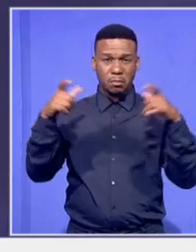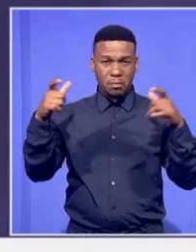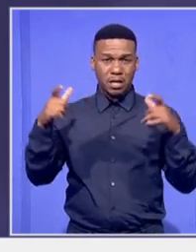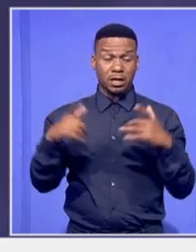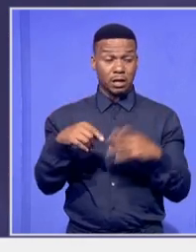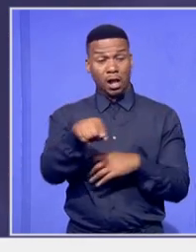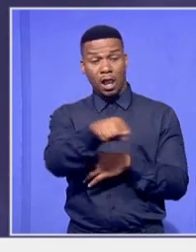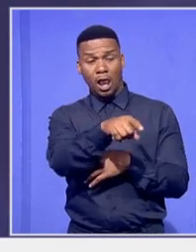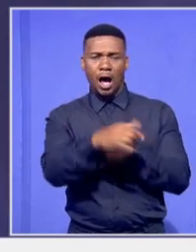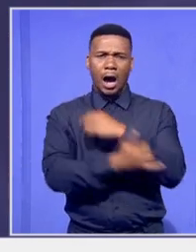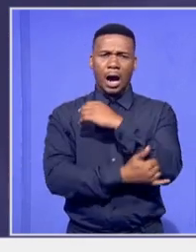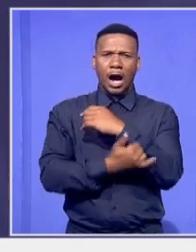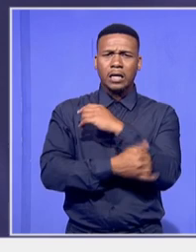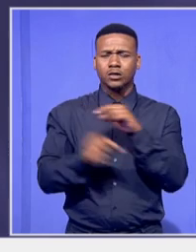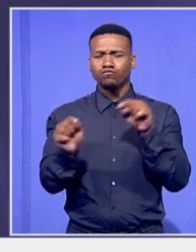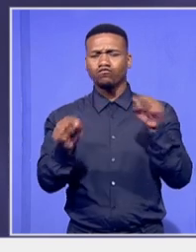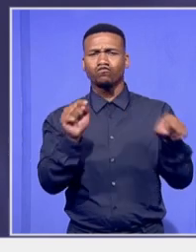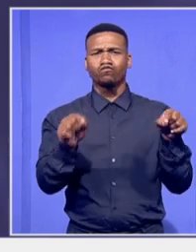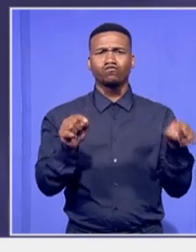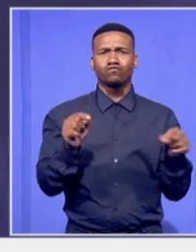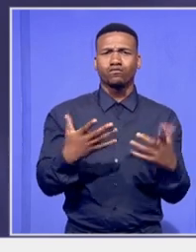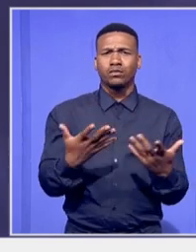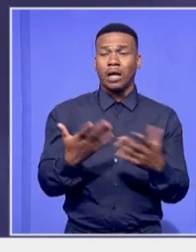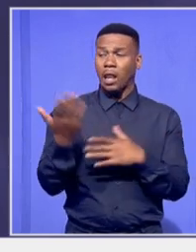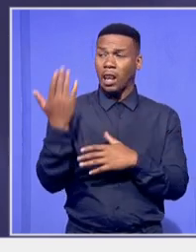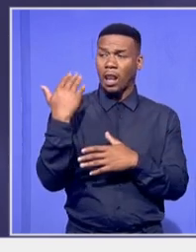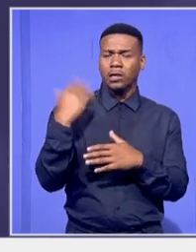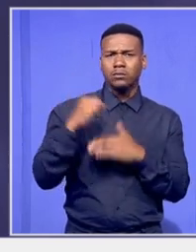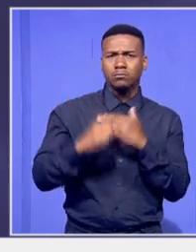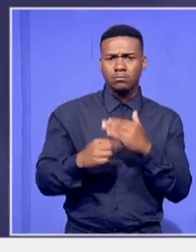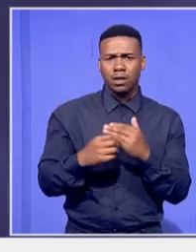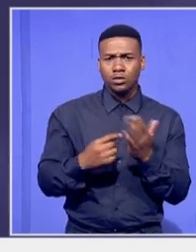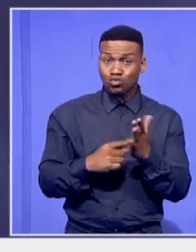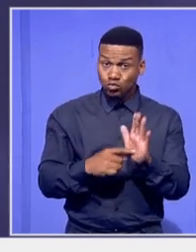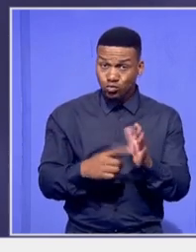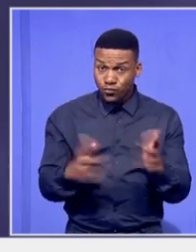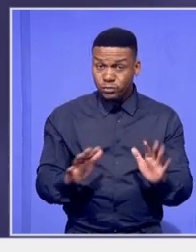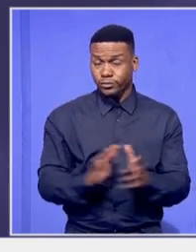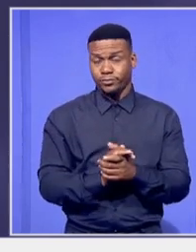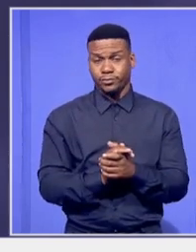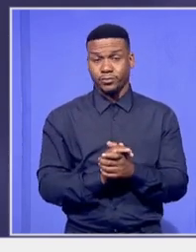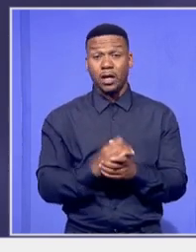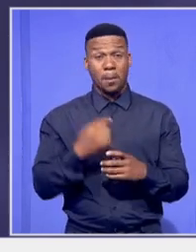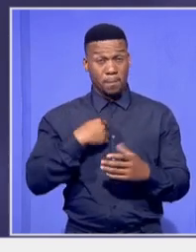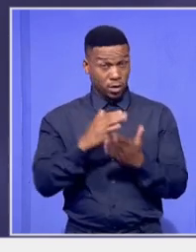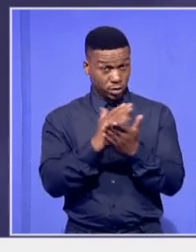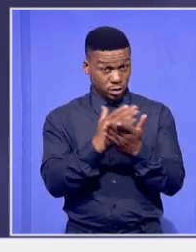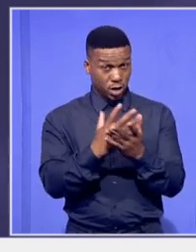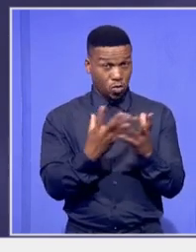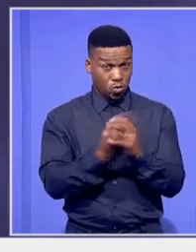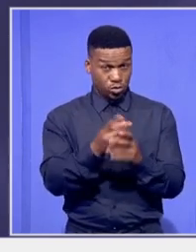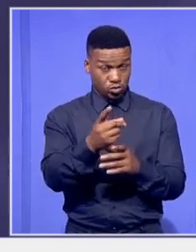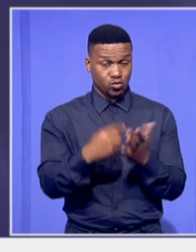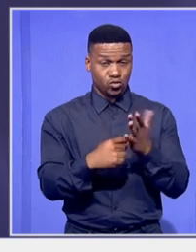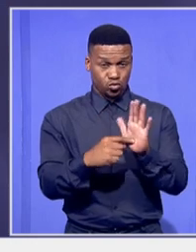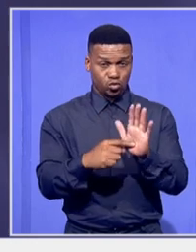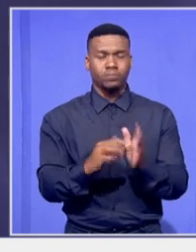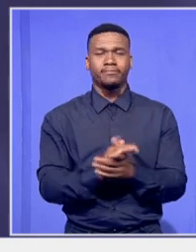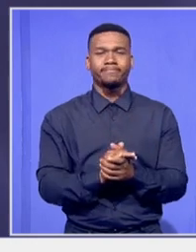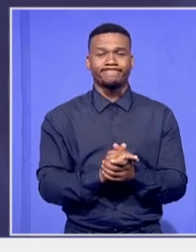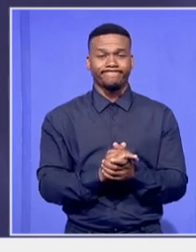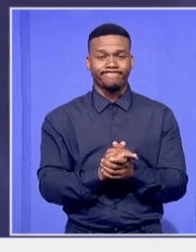the last few months by elections. Let me share with you what I mean as we grow outside cities